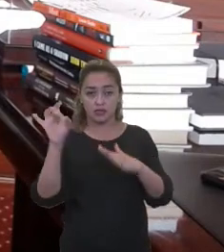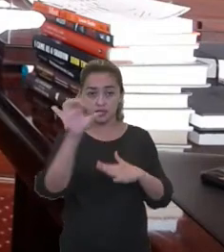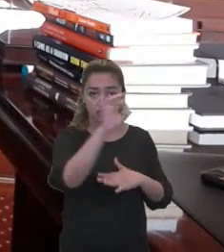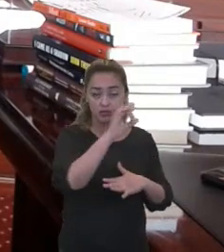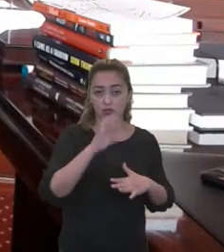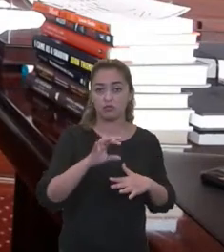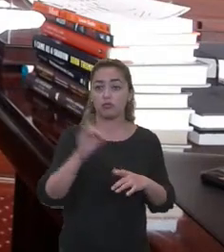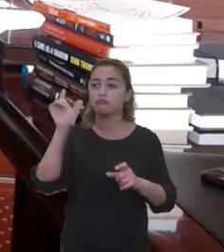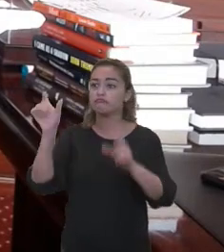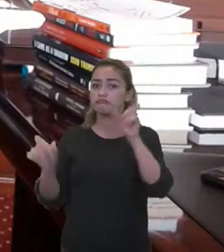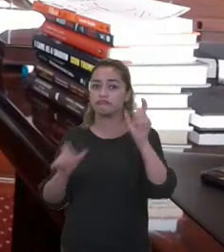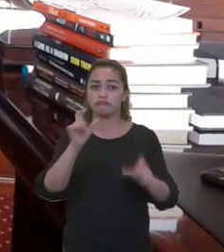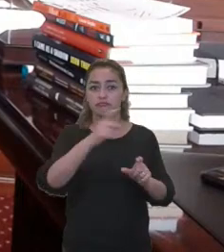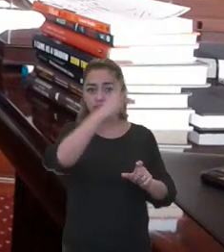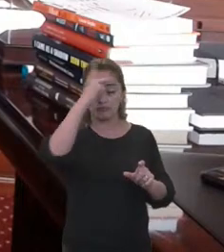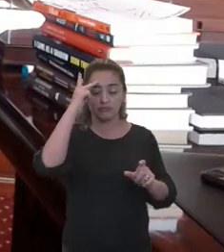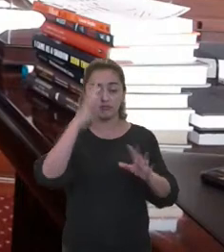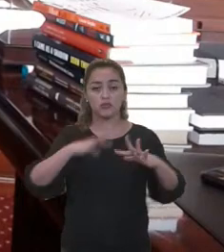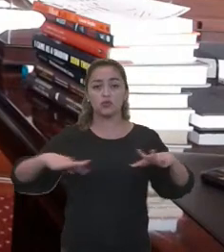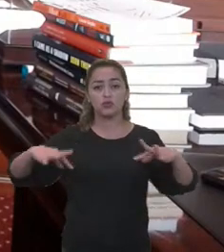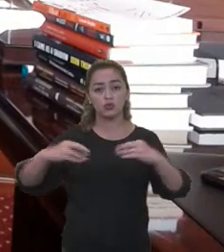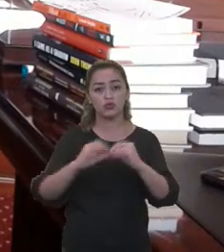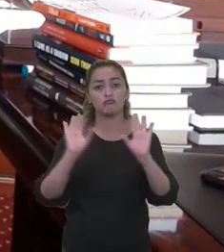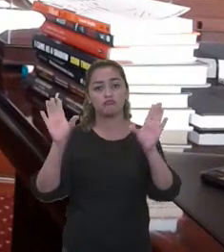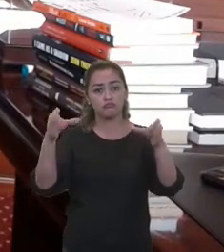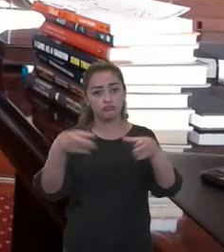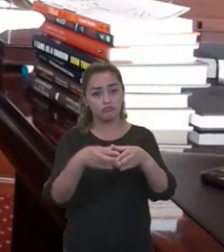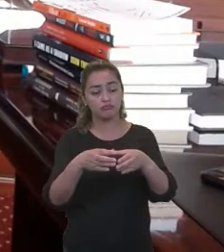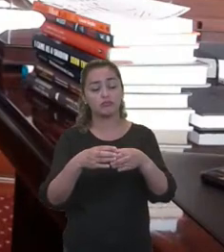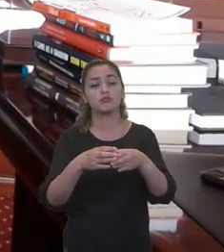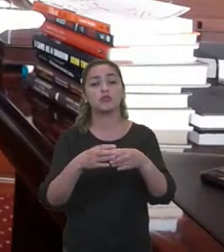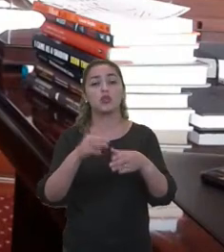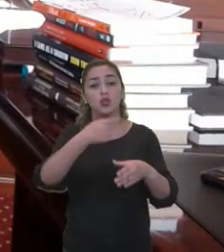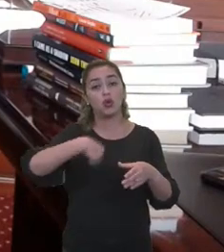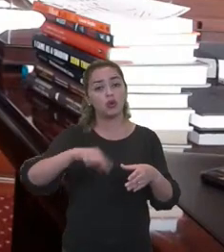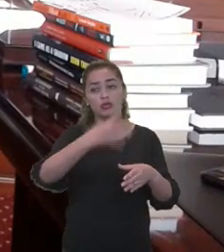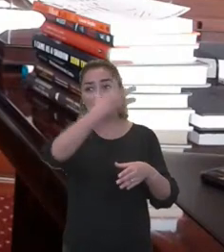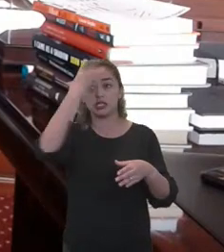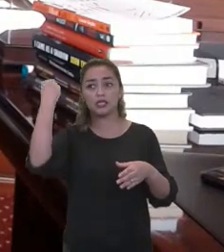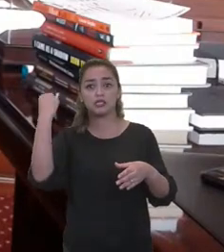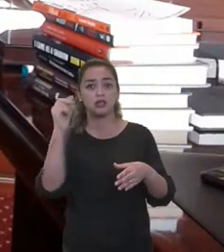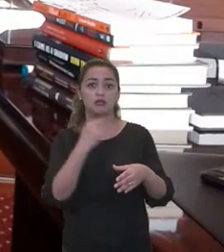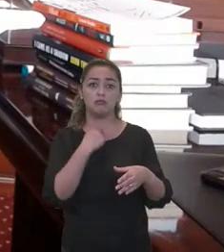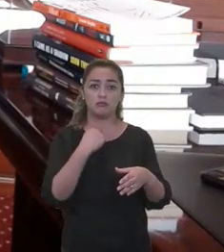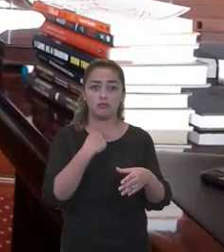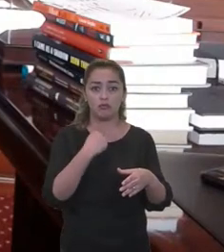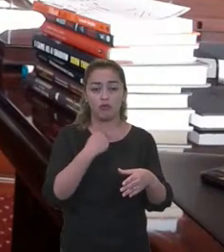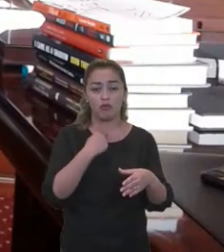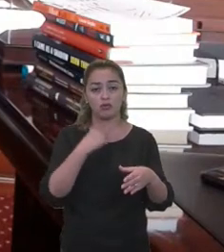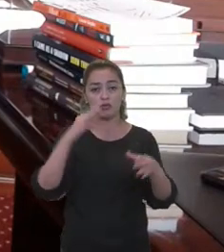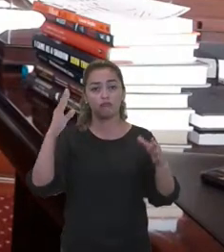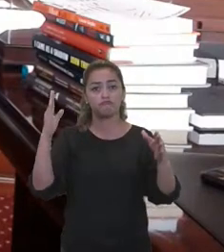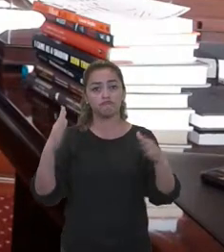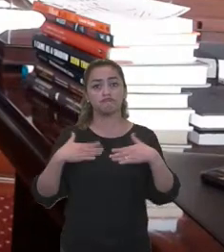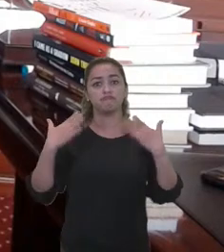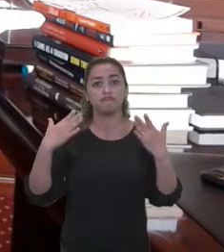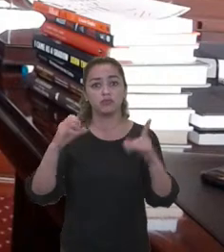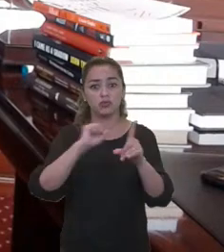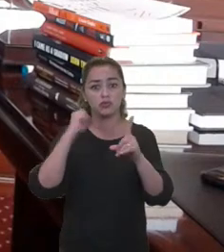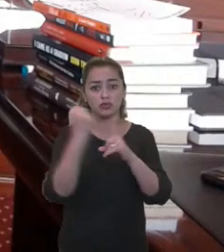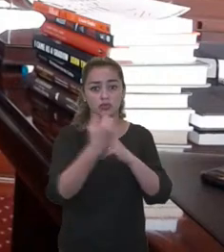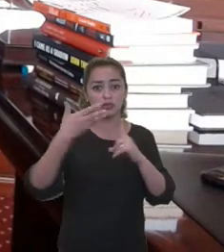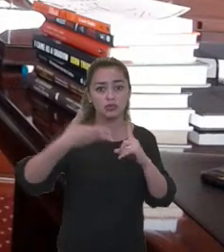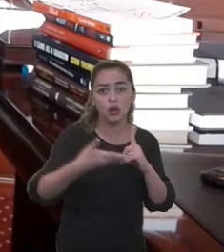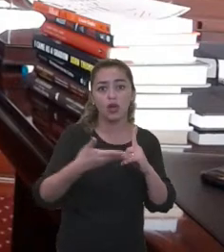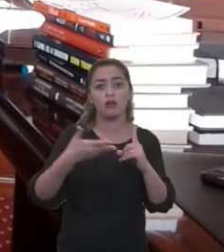we should focus on social impact. We should all be focusing on racial equity because it's the right thing to do. We should also be focused